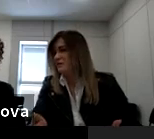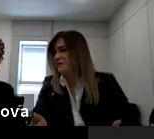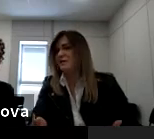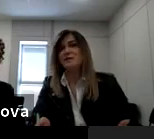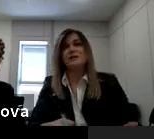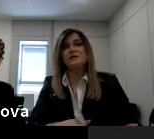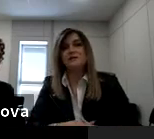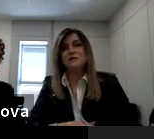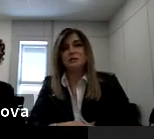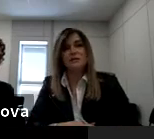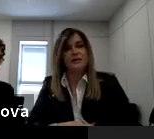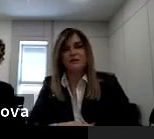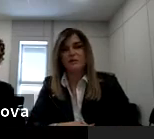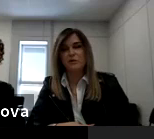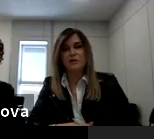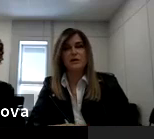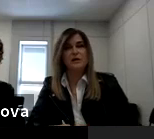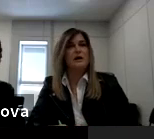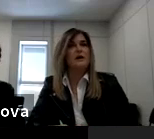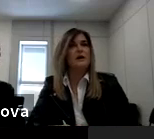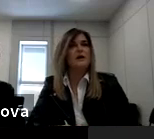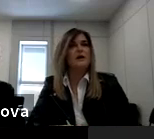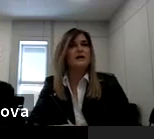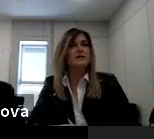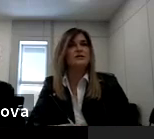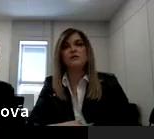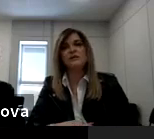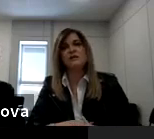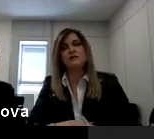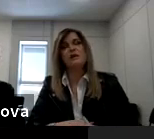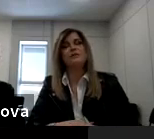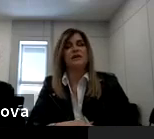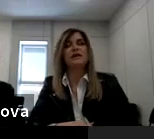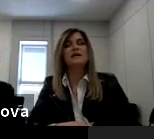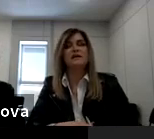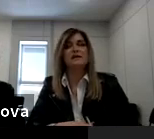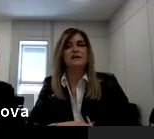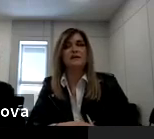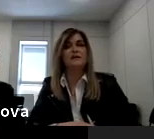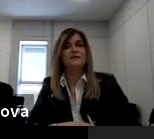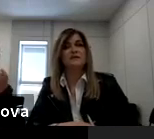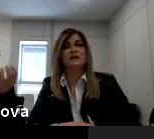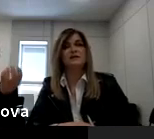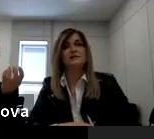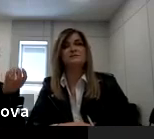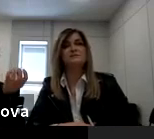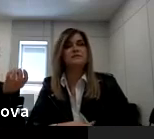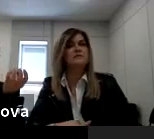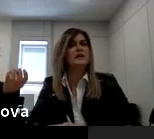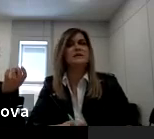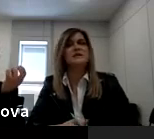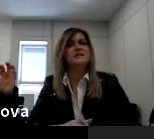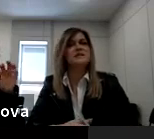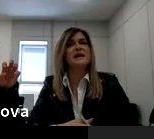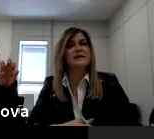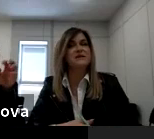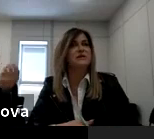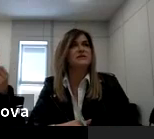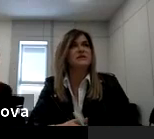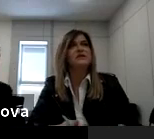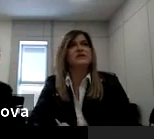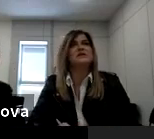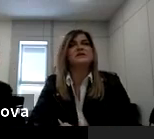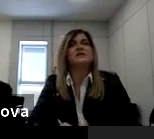how to say, it is not visible at all. You do not need to mount anything at the facade. Tiny. It is really